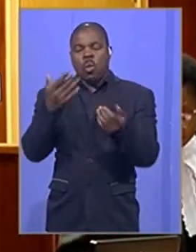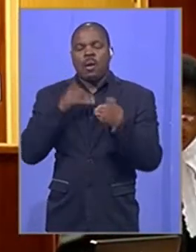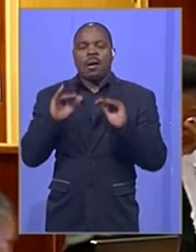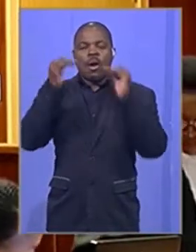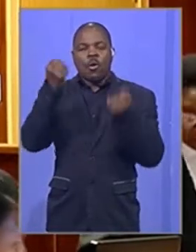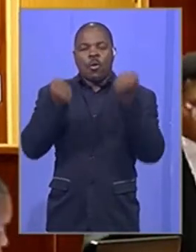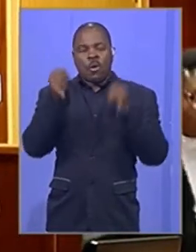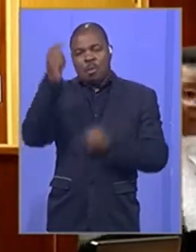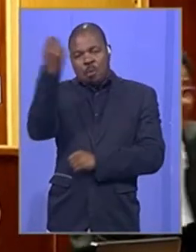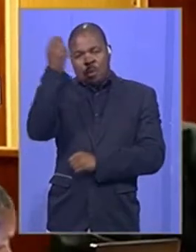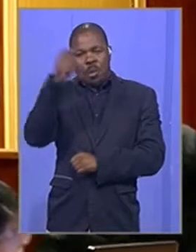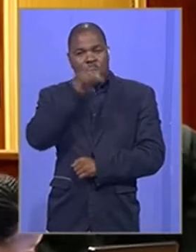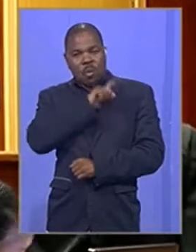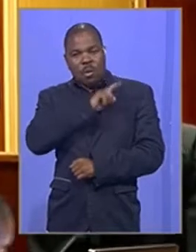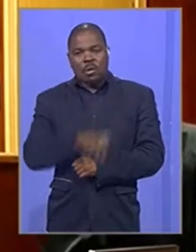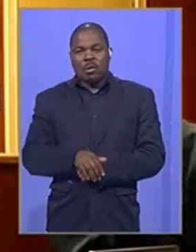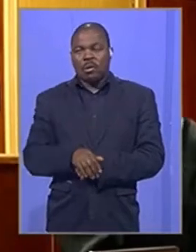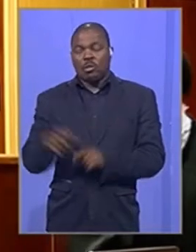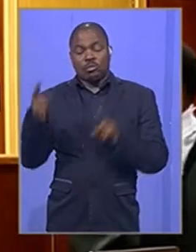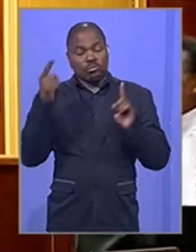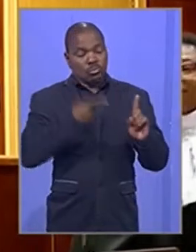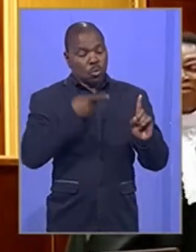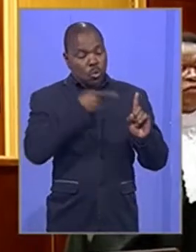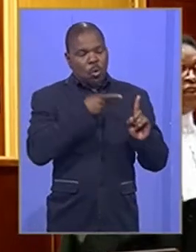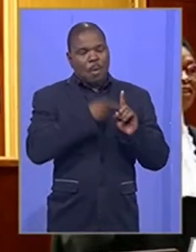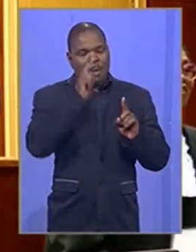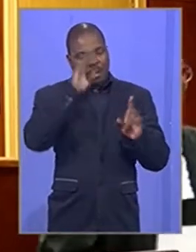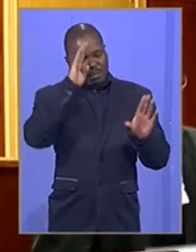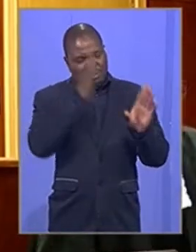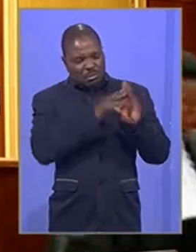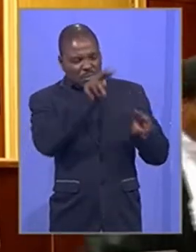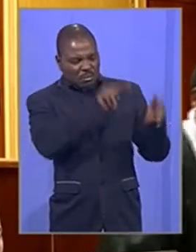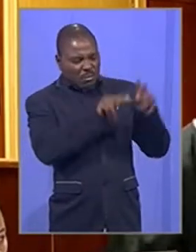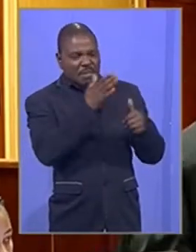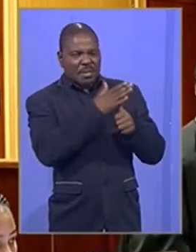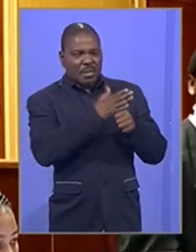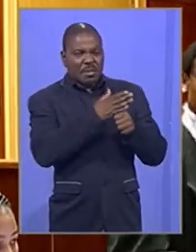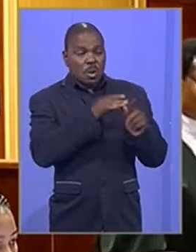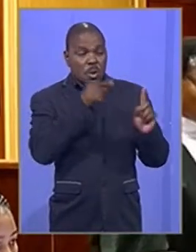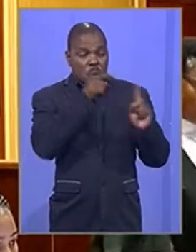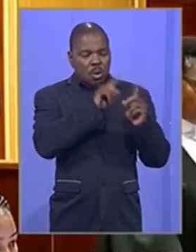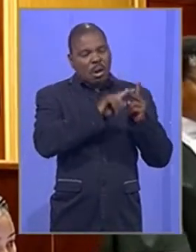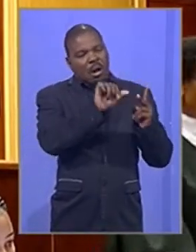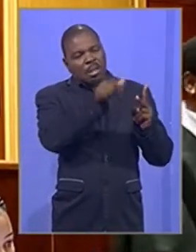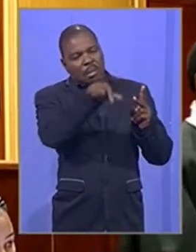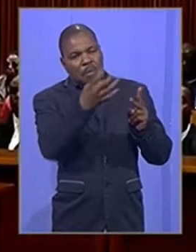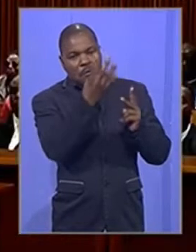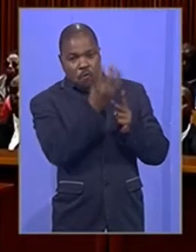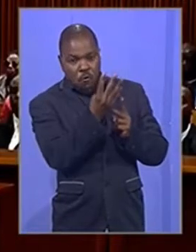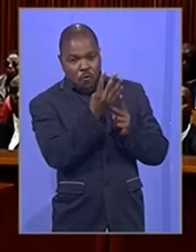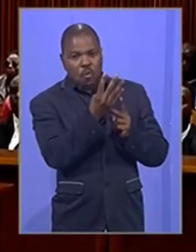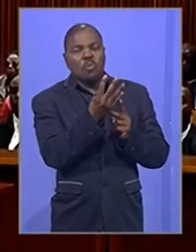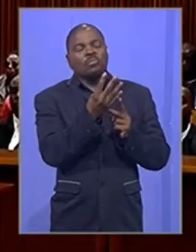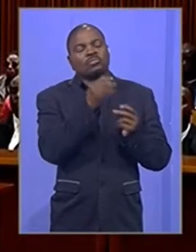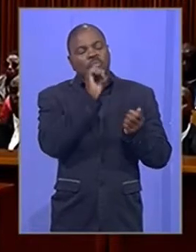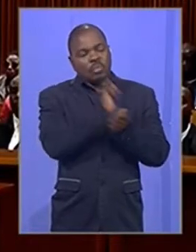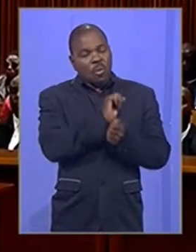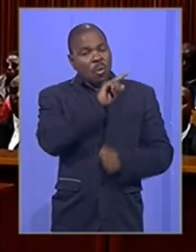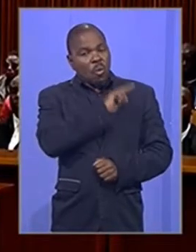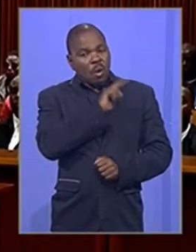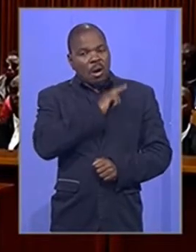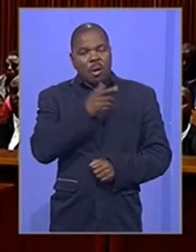ke ka ge go bile le taelo ya gore le Shabane a e go lekola monagano le Shabane le malatofatša ka ena ba bane ba pharwa ke melato ya polao